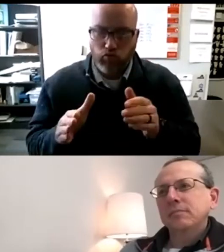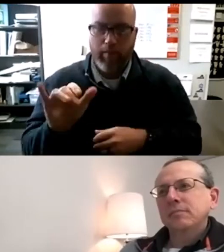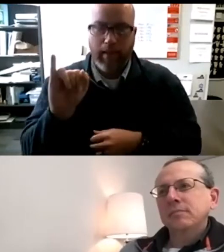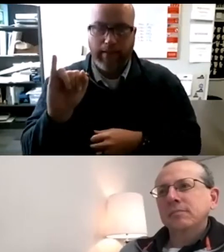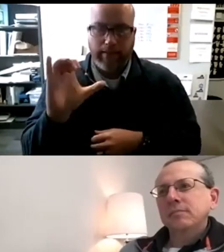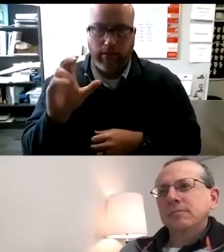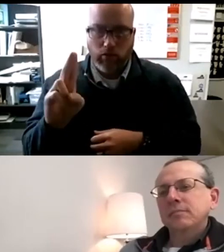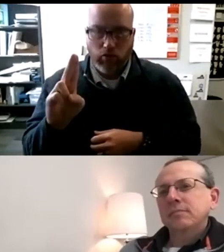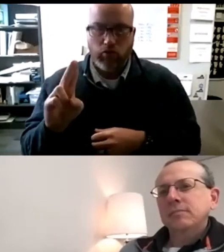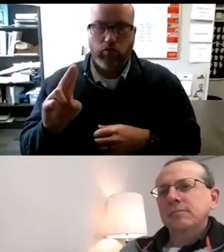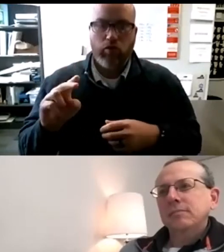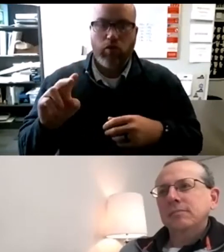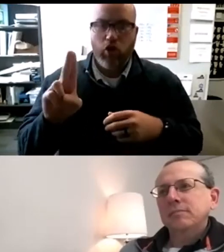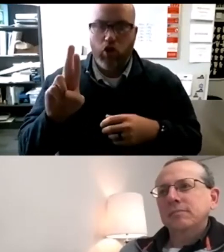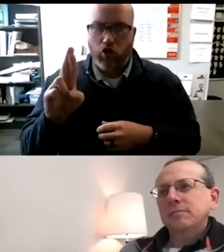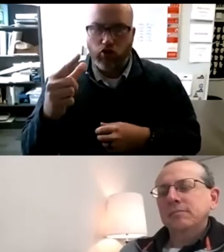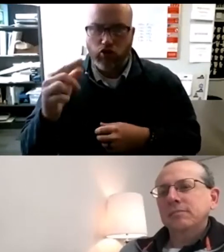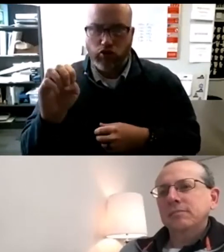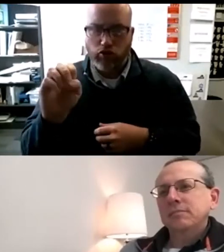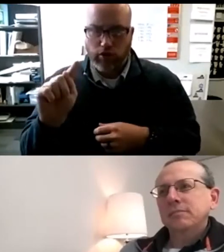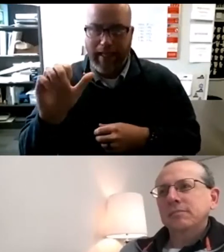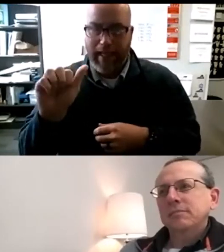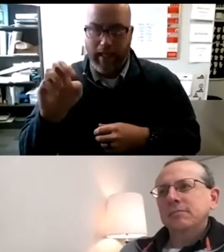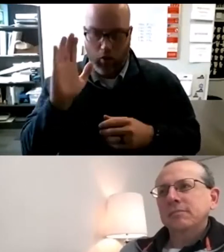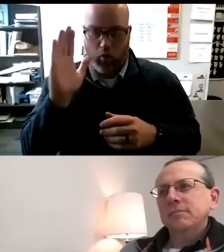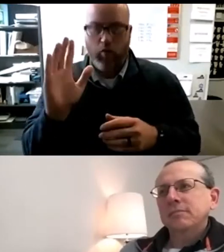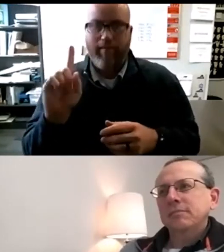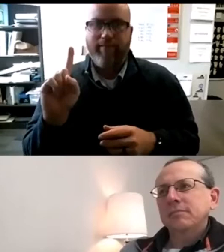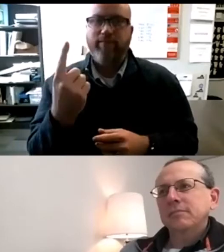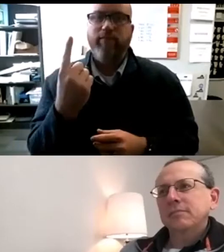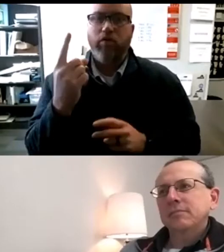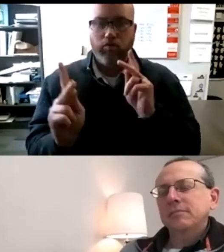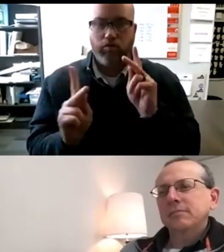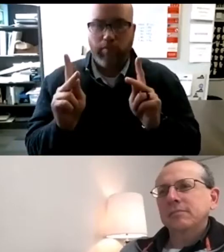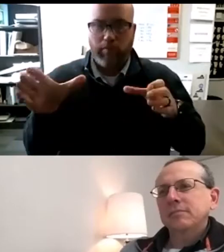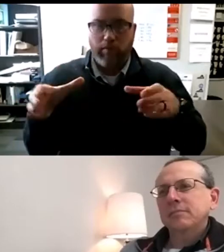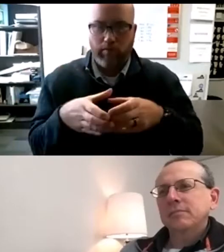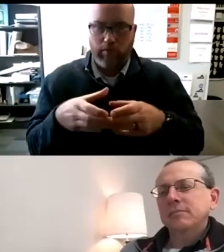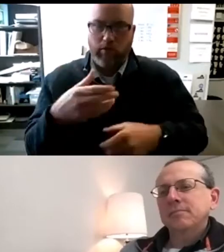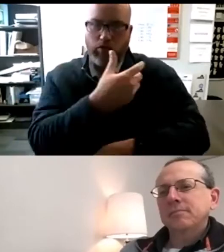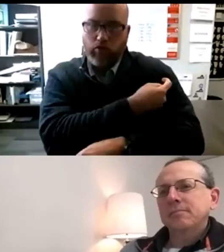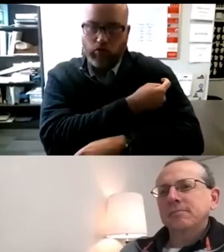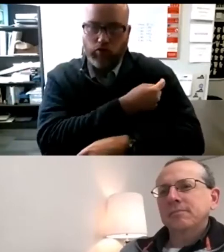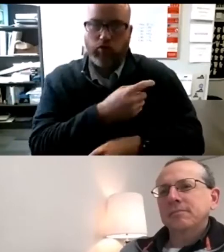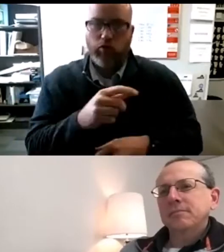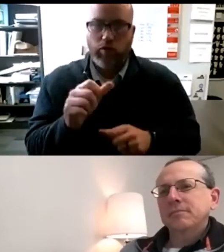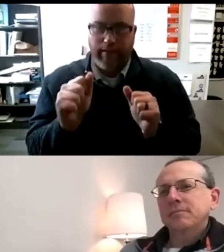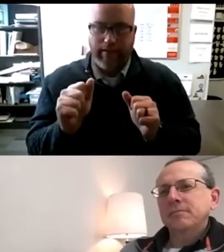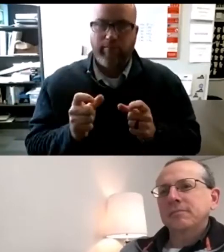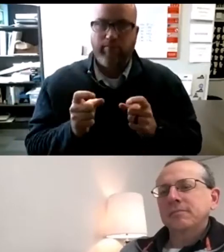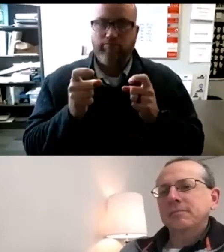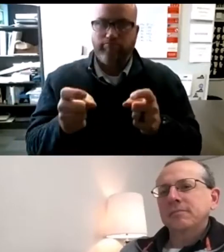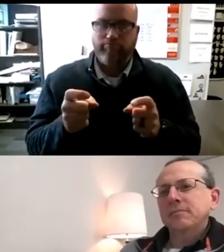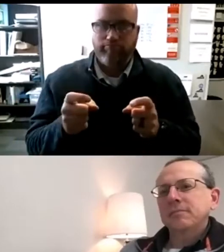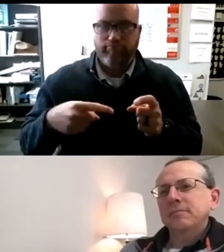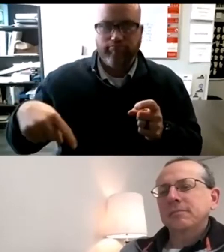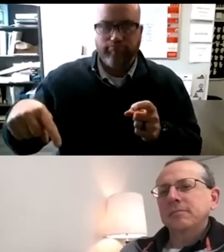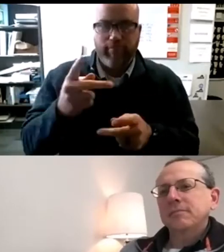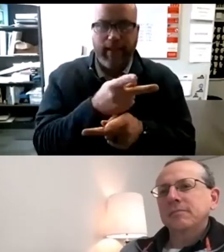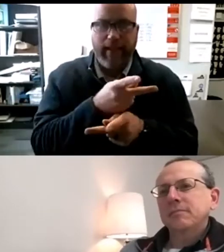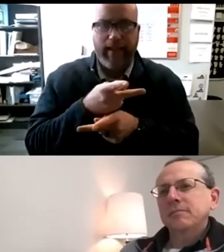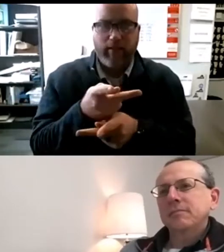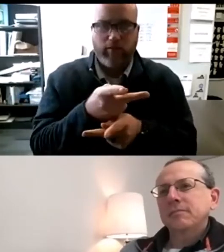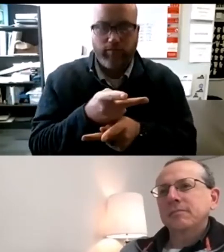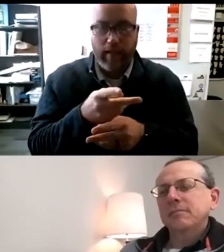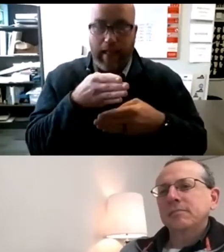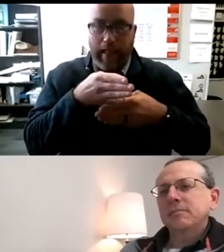facilities, they'll be the first to receive vaccine so that they may continue to serve us and provide the much needed care in our community. By the end of